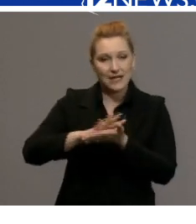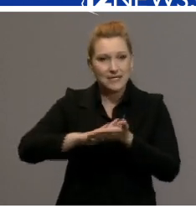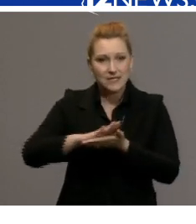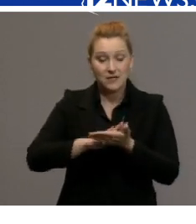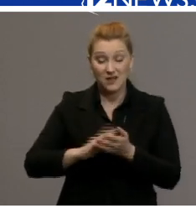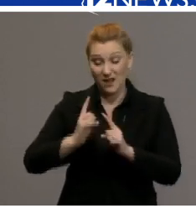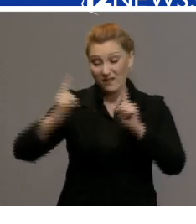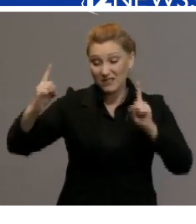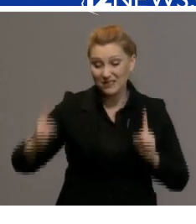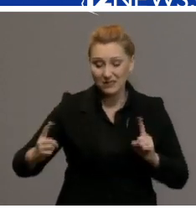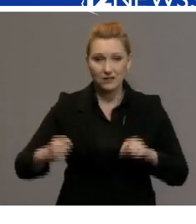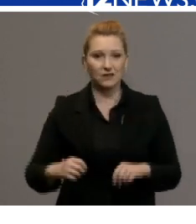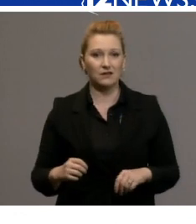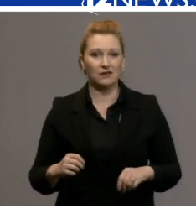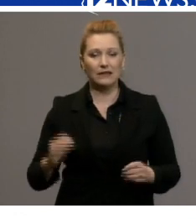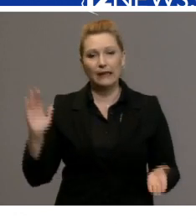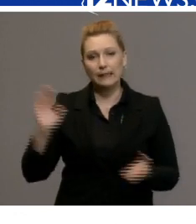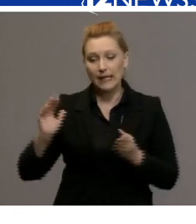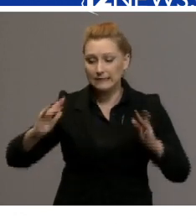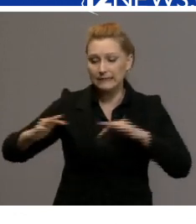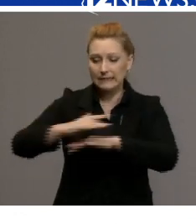lunch, not doing big